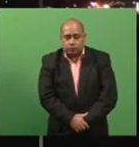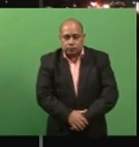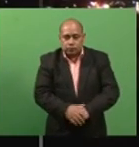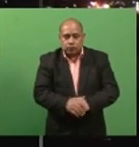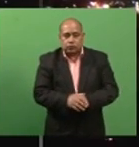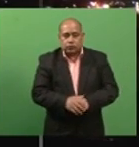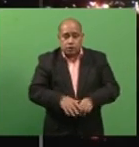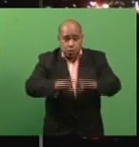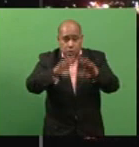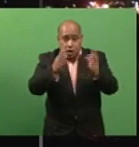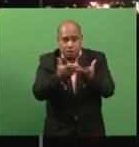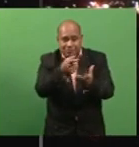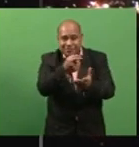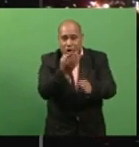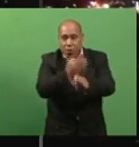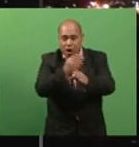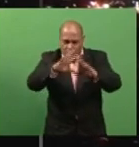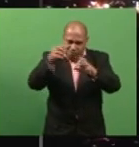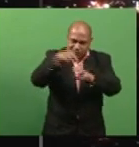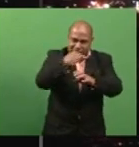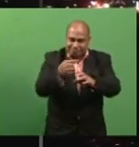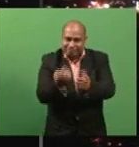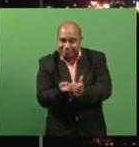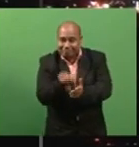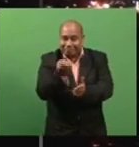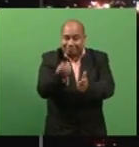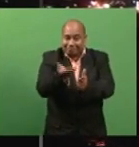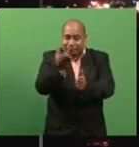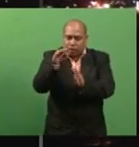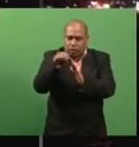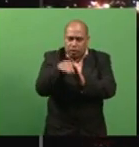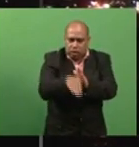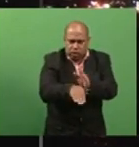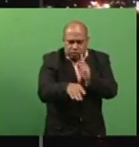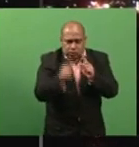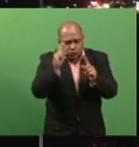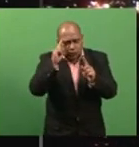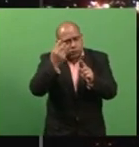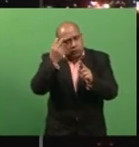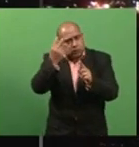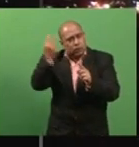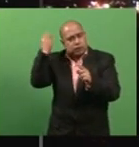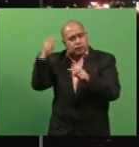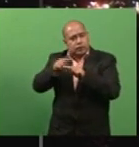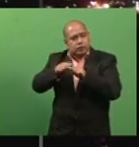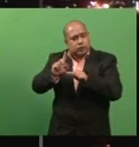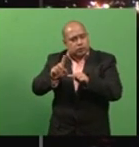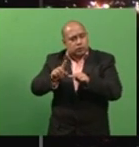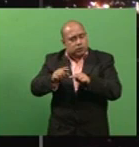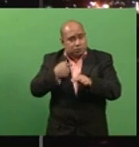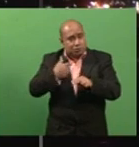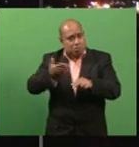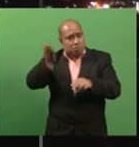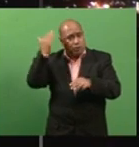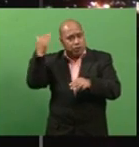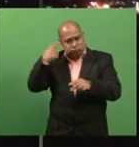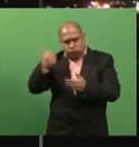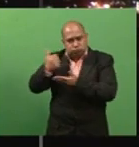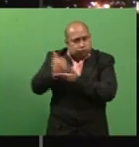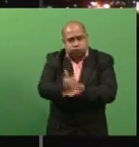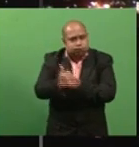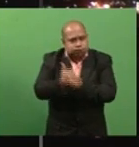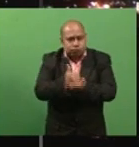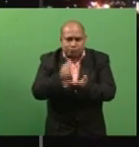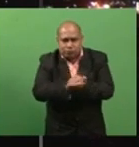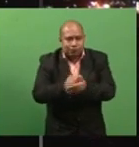experiencing a downturn, Fiji needs to relook at the sugar industry, once known as the white gold. Economists believe there is a